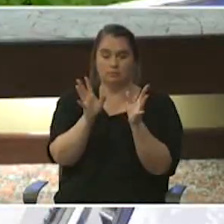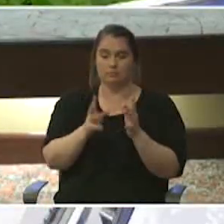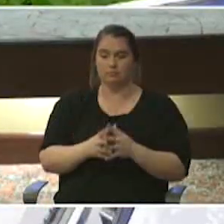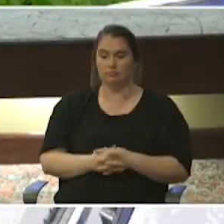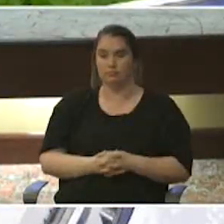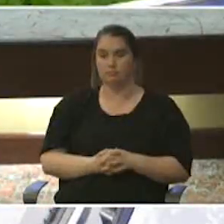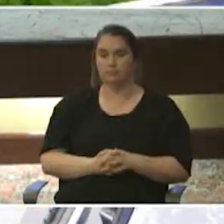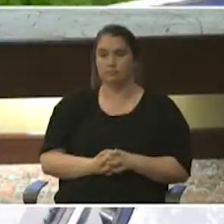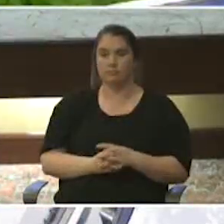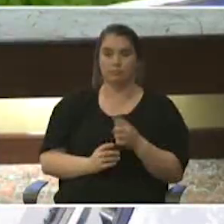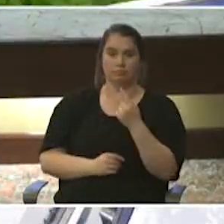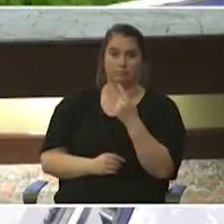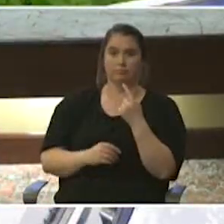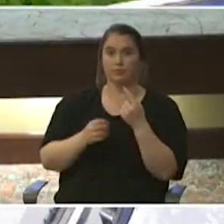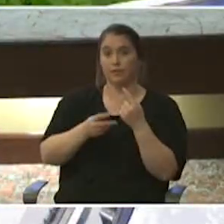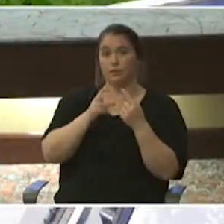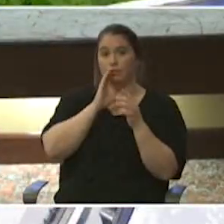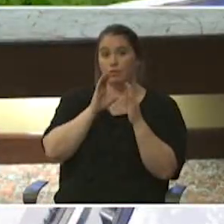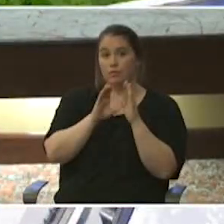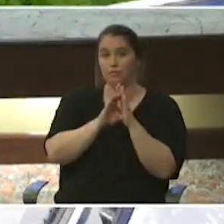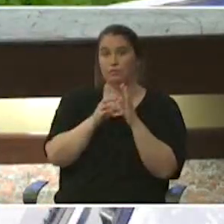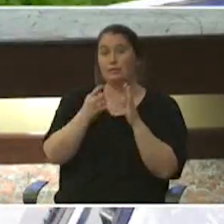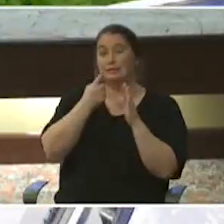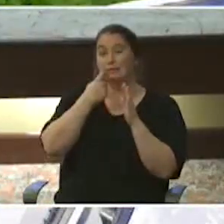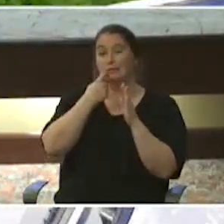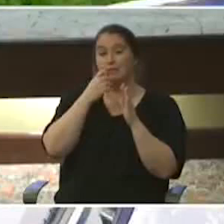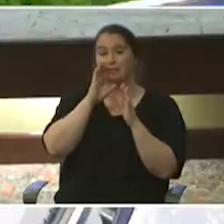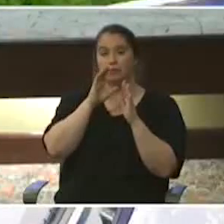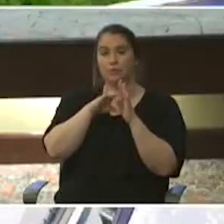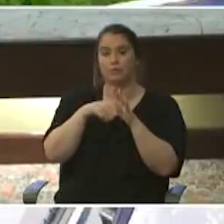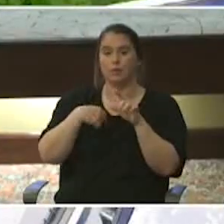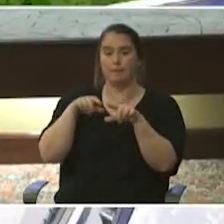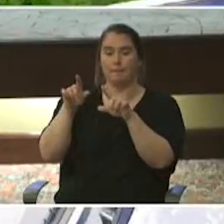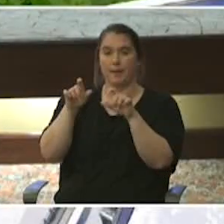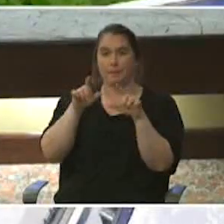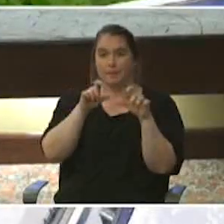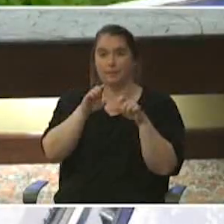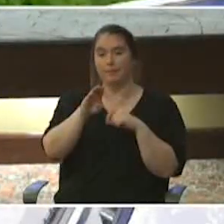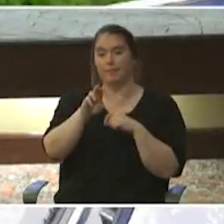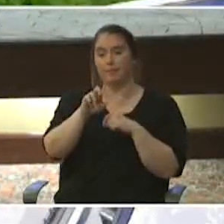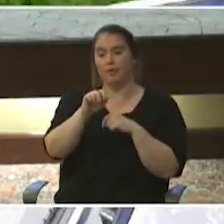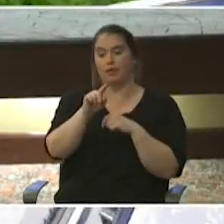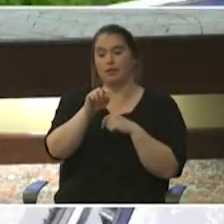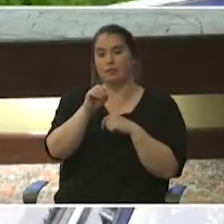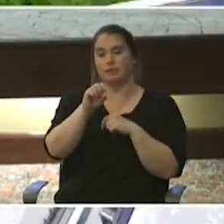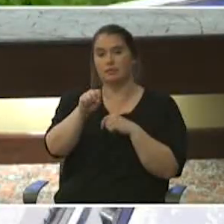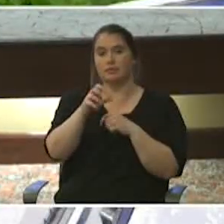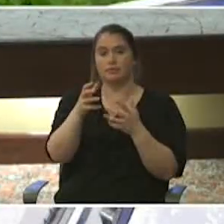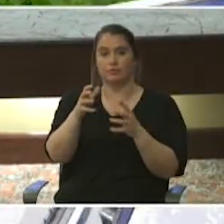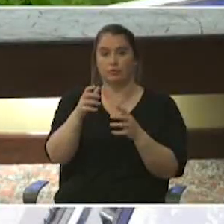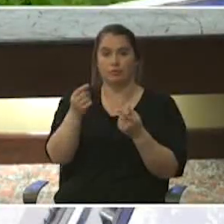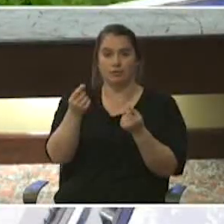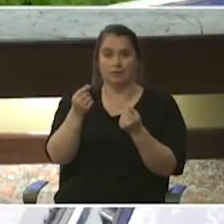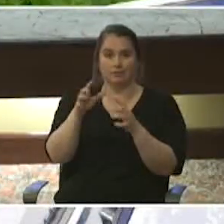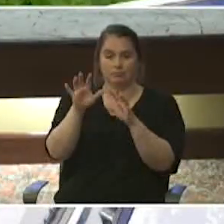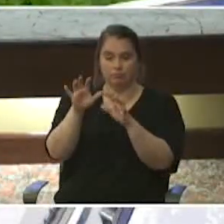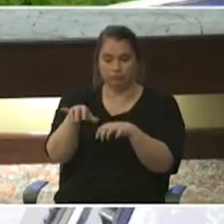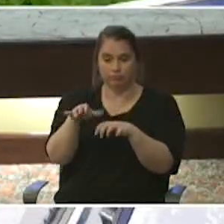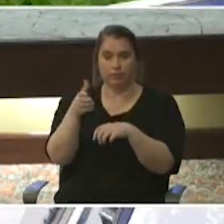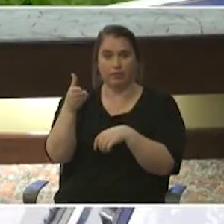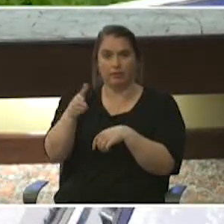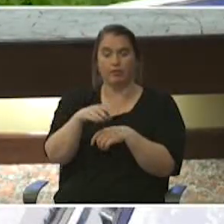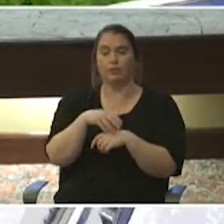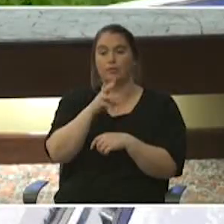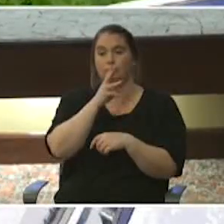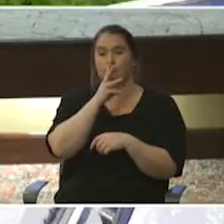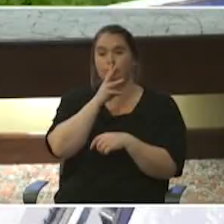Here are a few photos, recent photos when we had actually taken Lake Brazos down a few feet to do some emergency repairs. So that's why you see the water levels